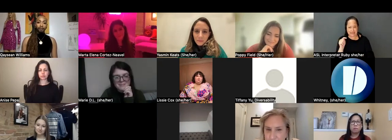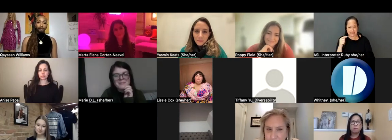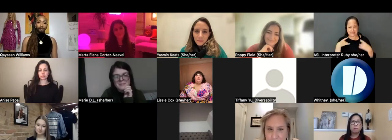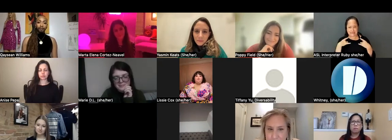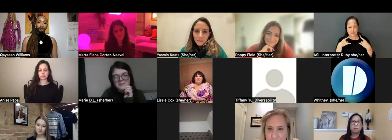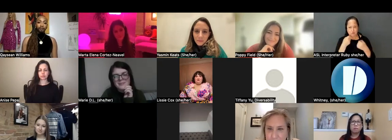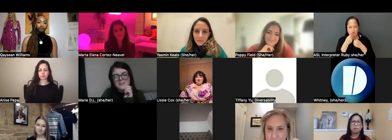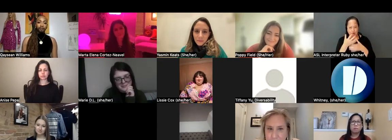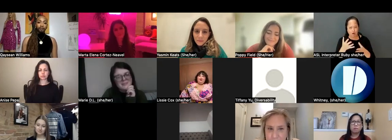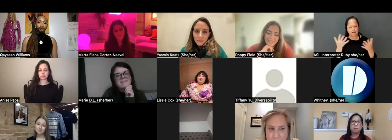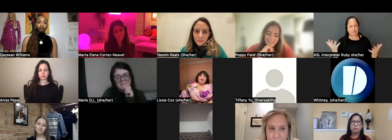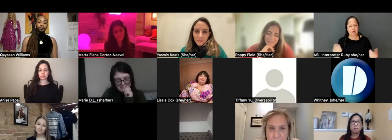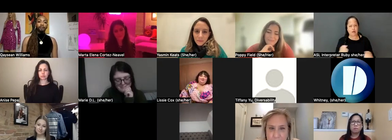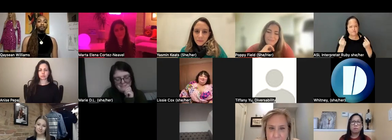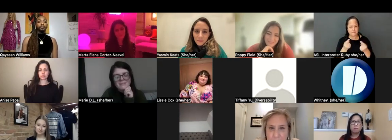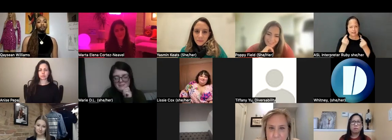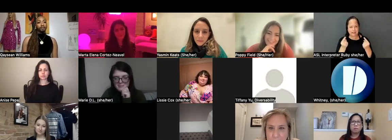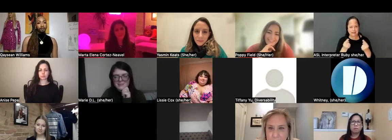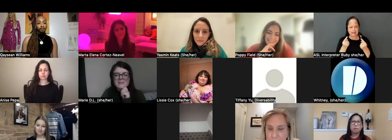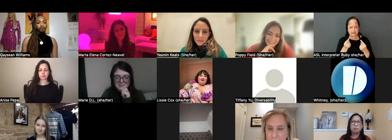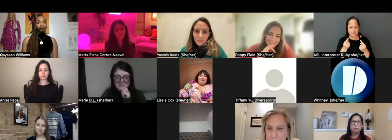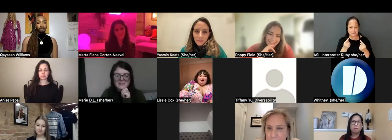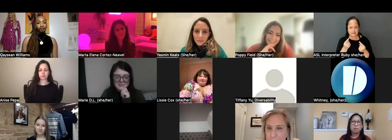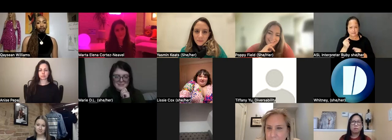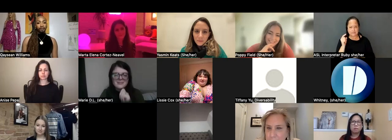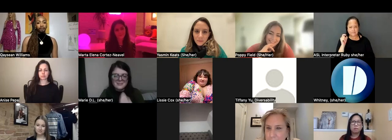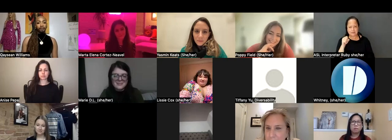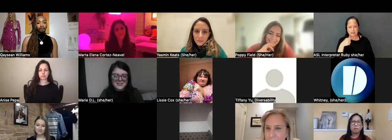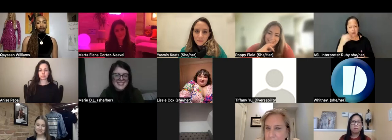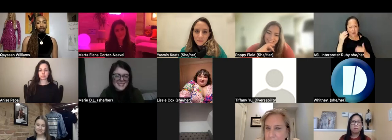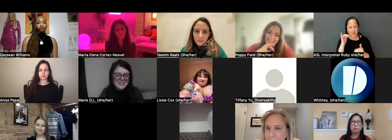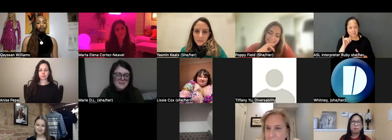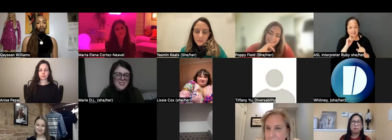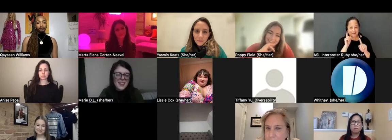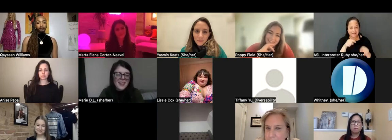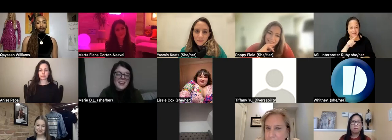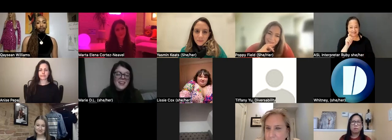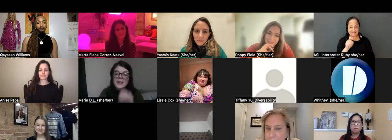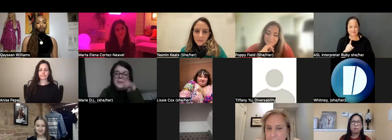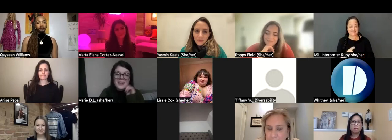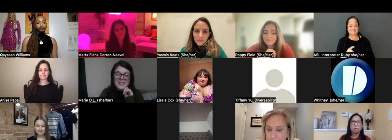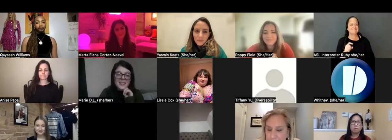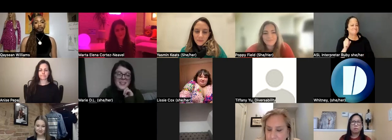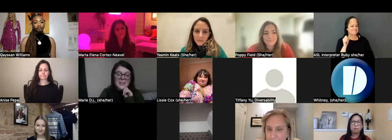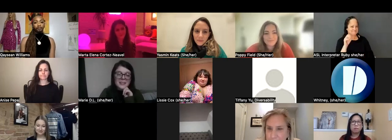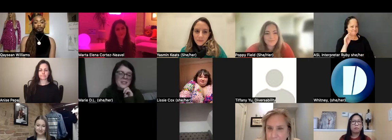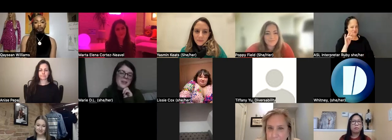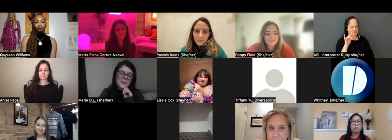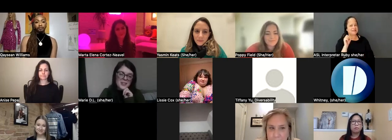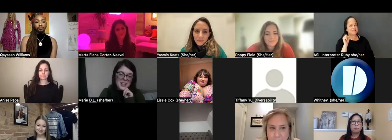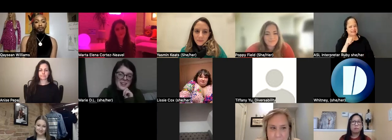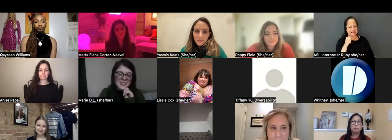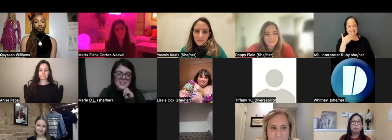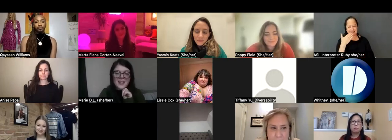cause so much pain. But yeah, I hope that answered the question. It really did. Thank you so much